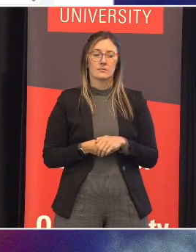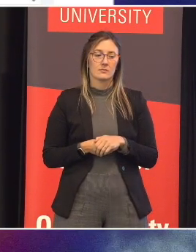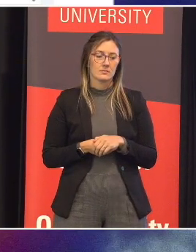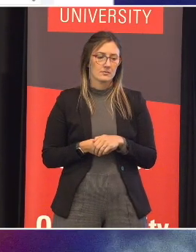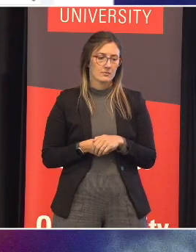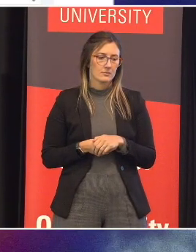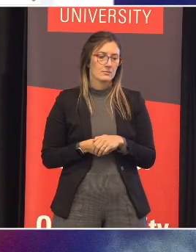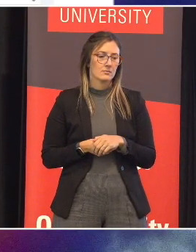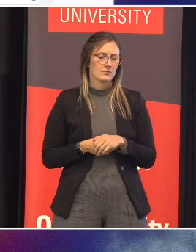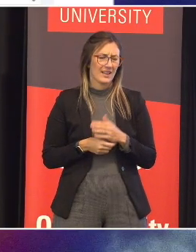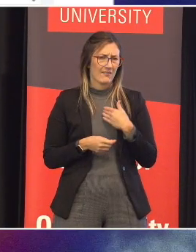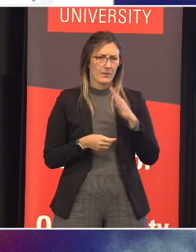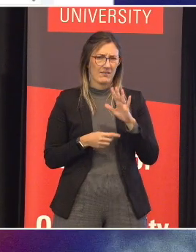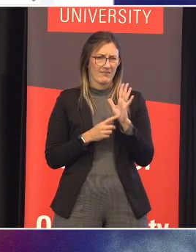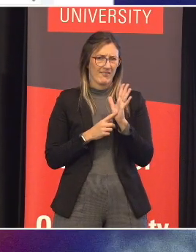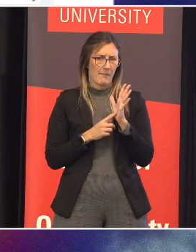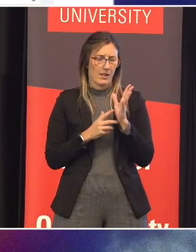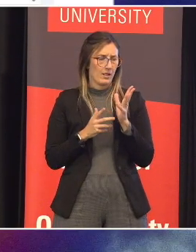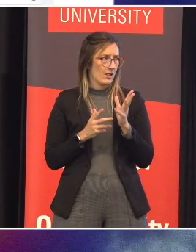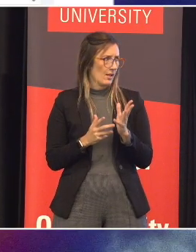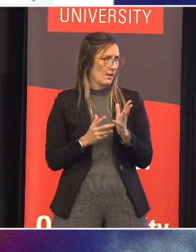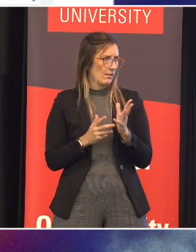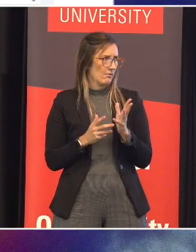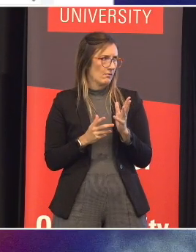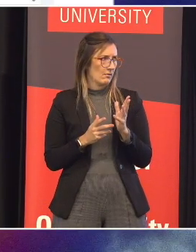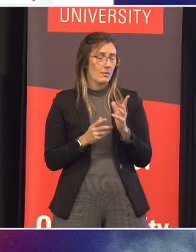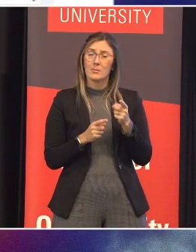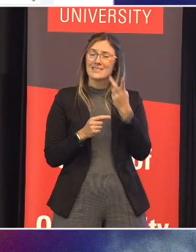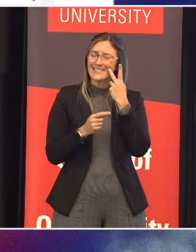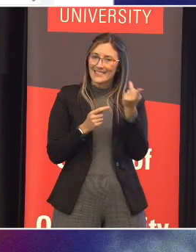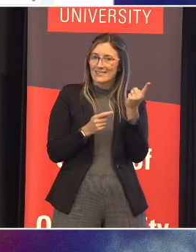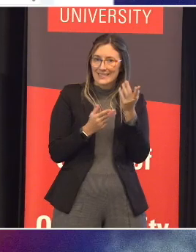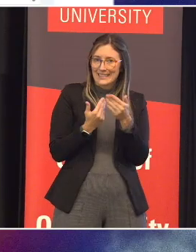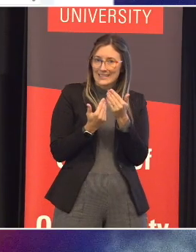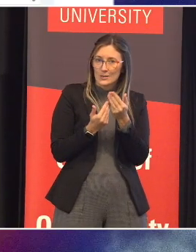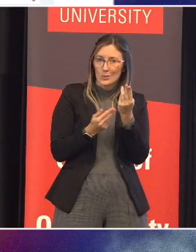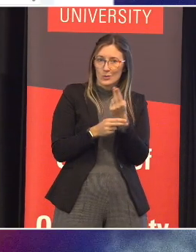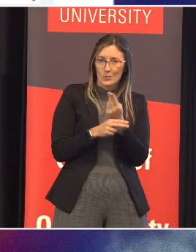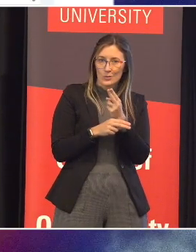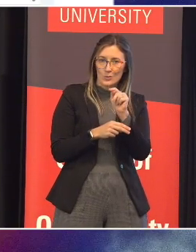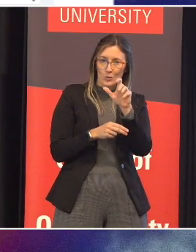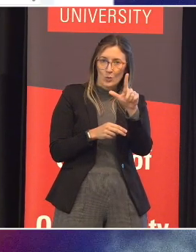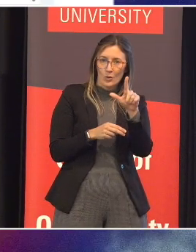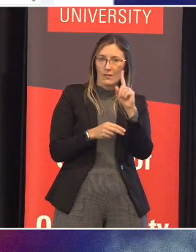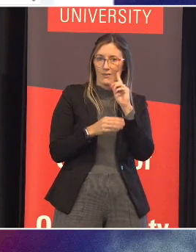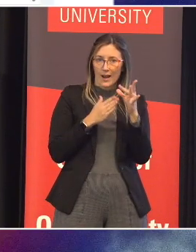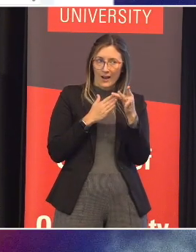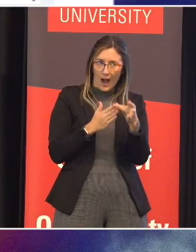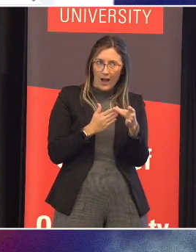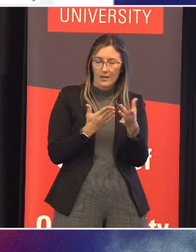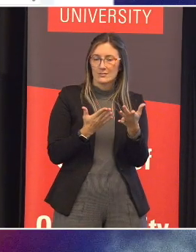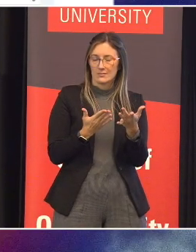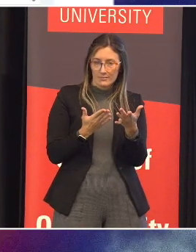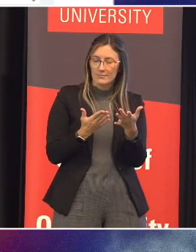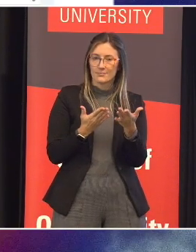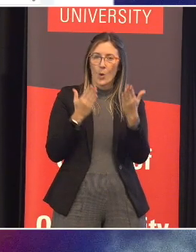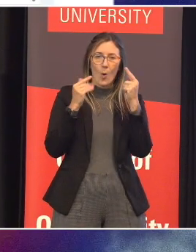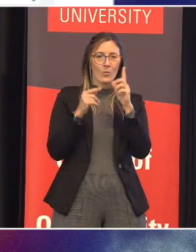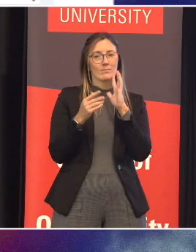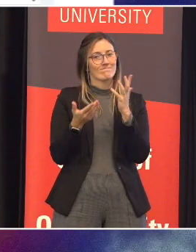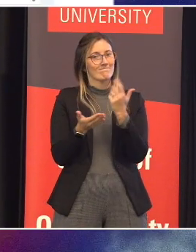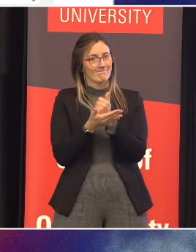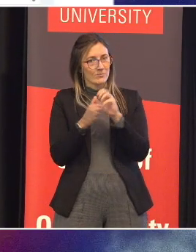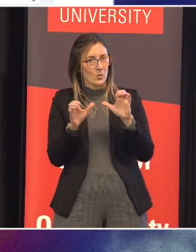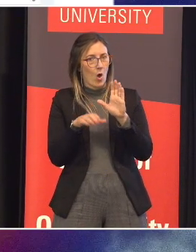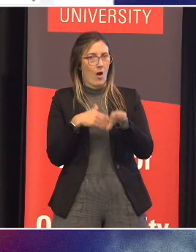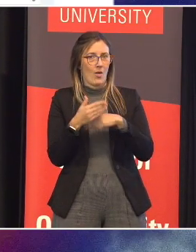you see how easy it is to use the tool as a guide? Hopefully, you're going to do all those things. You're going to put your